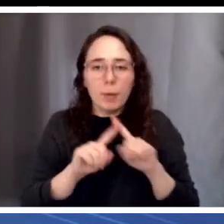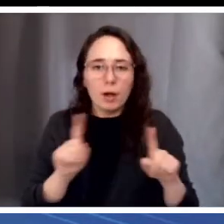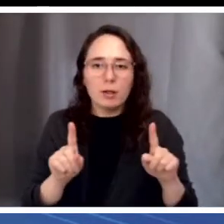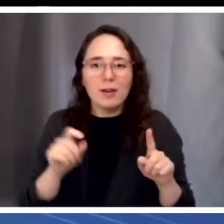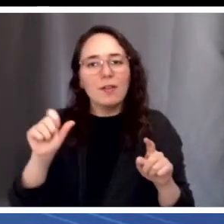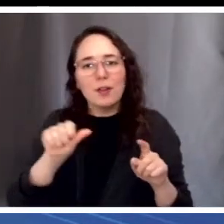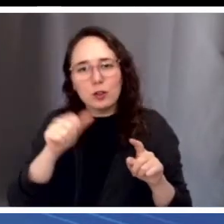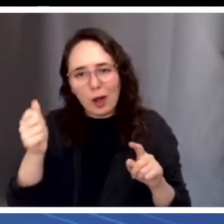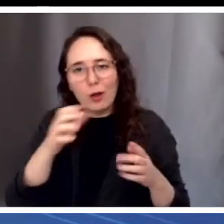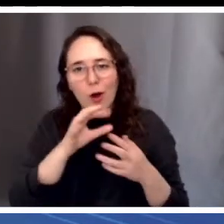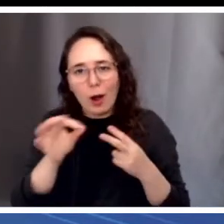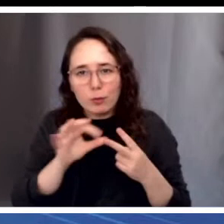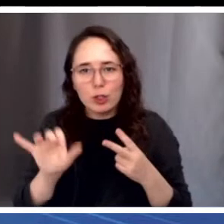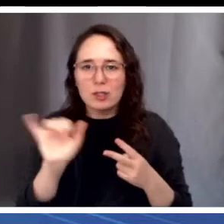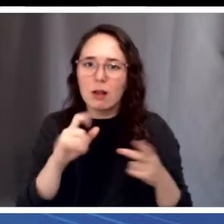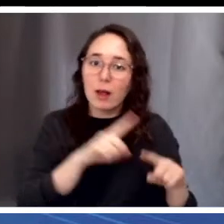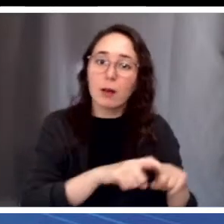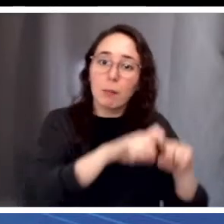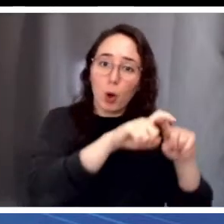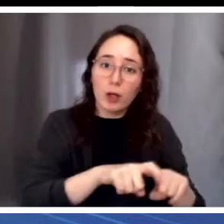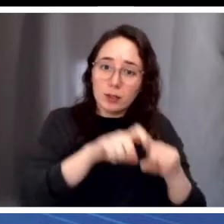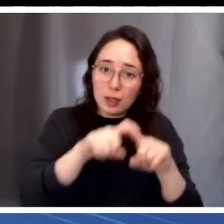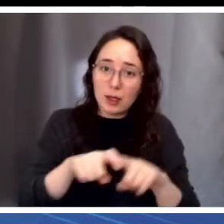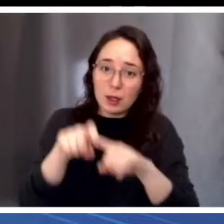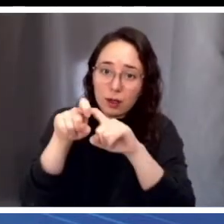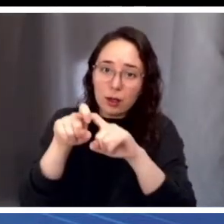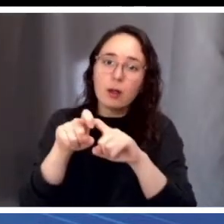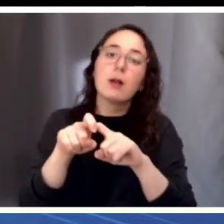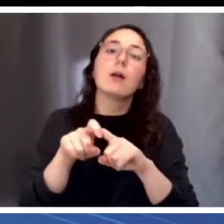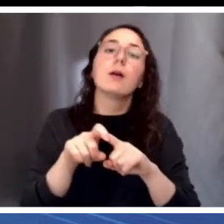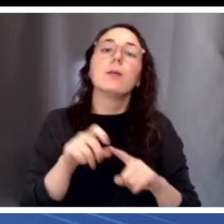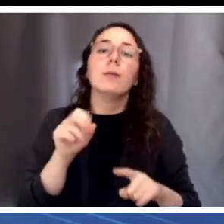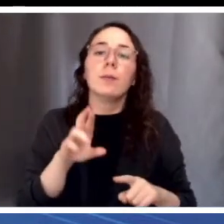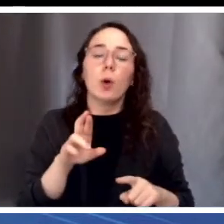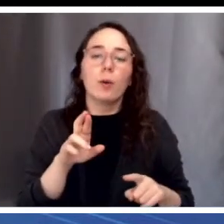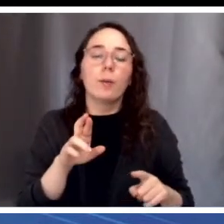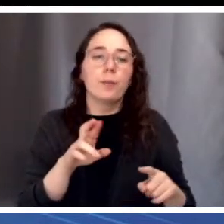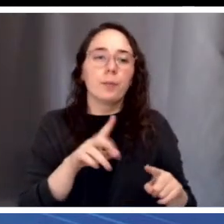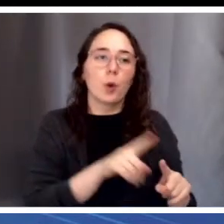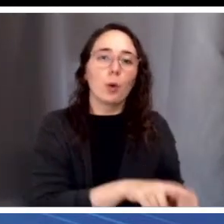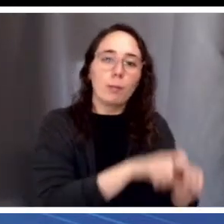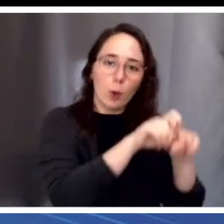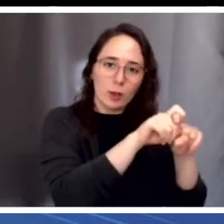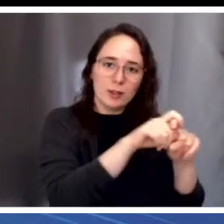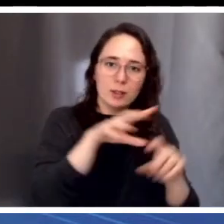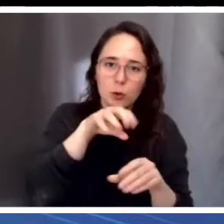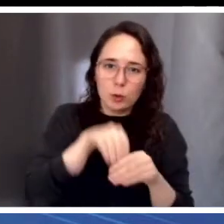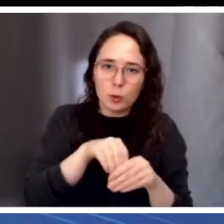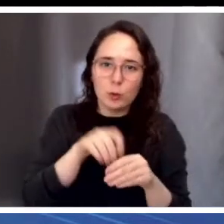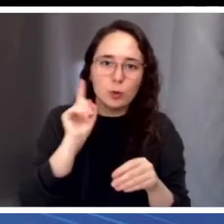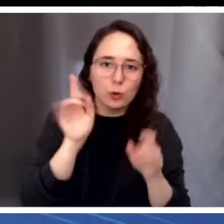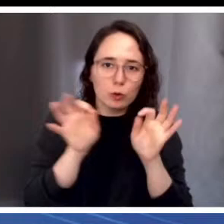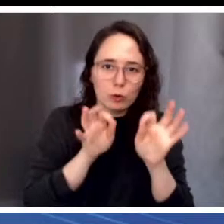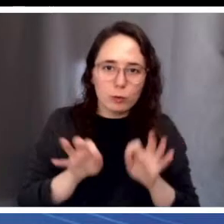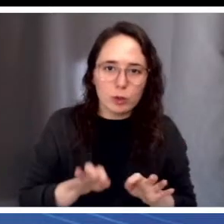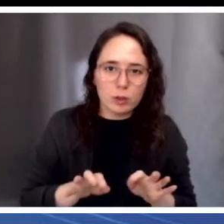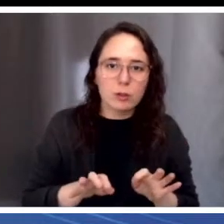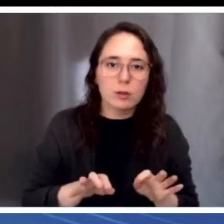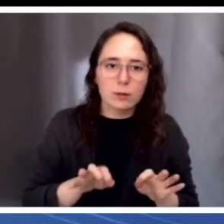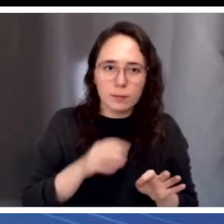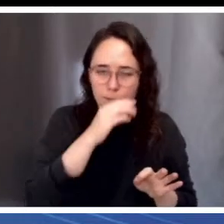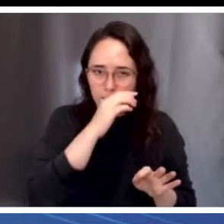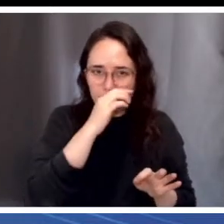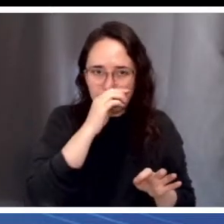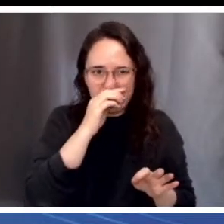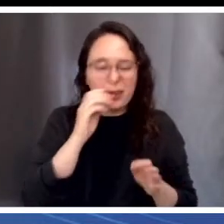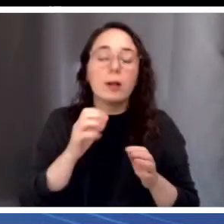screening with open audio description, open captions for those that can manage that. There are those that can turn it off and just listen to it by themselves in a room.